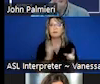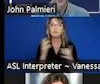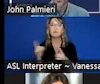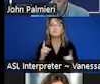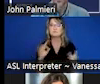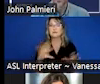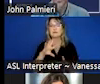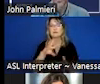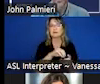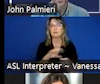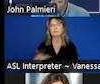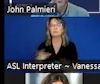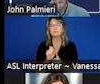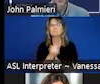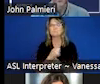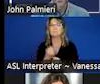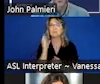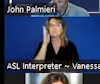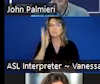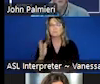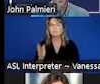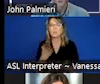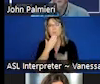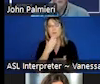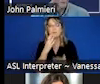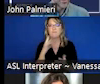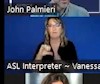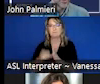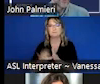the future. So really appreciate kind of amplifying that conversation.